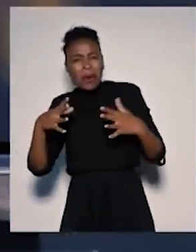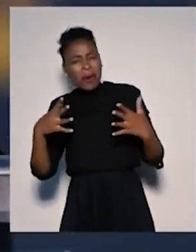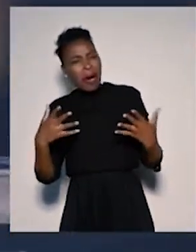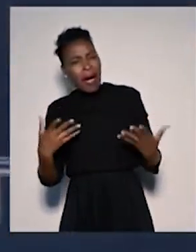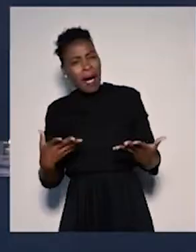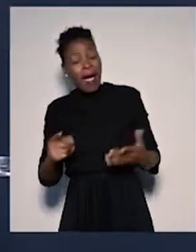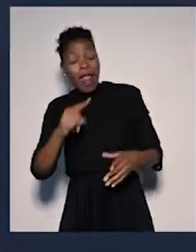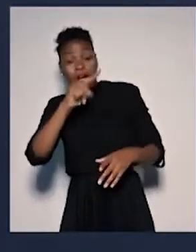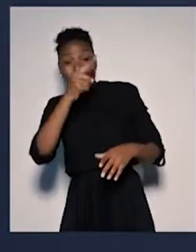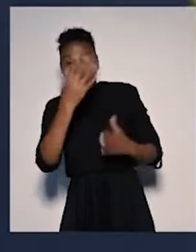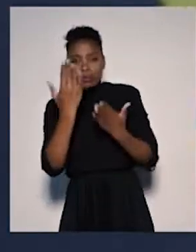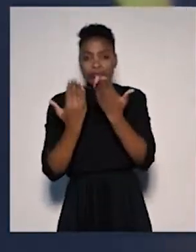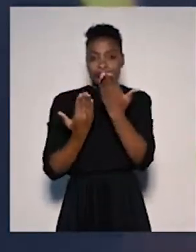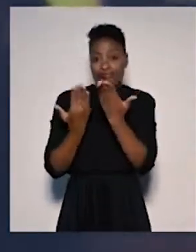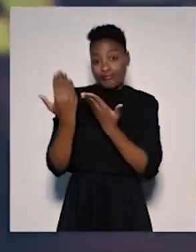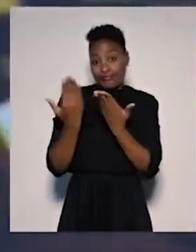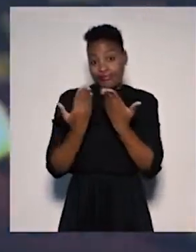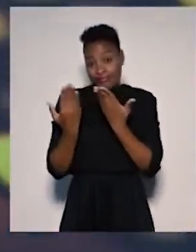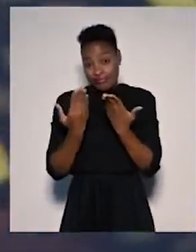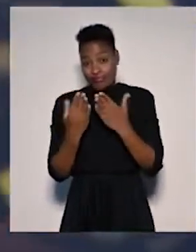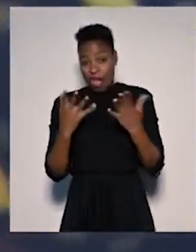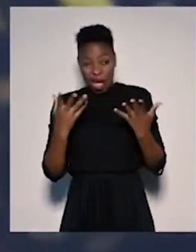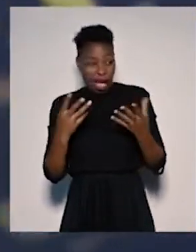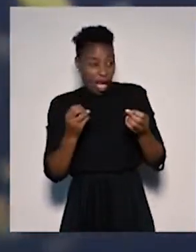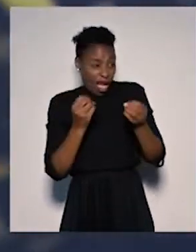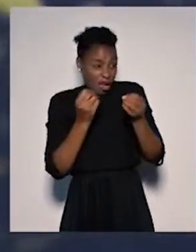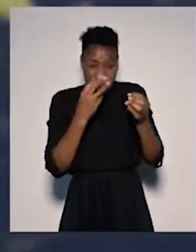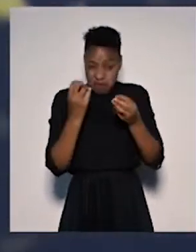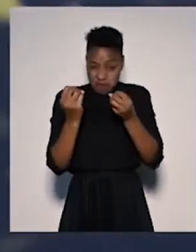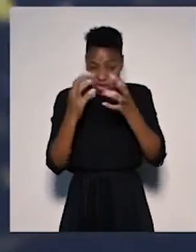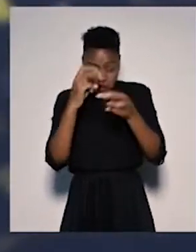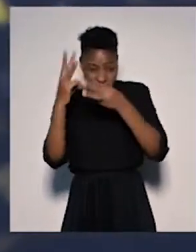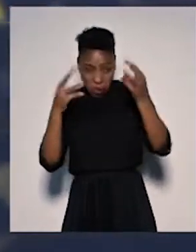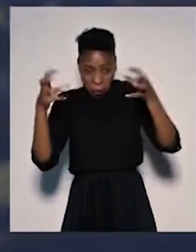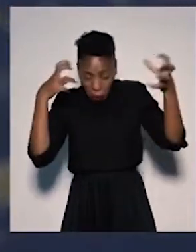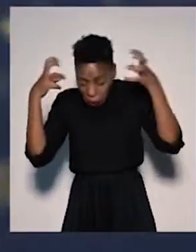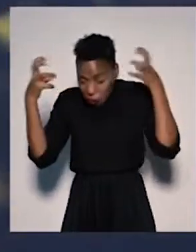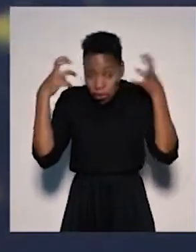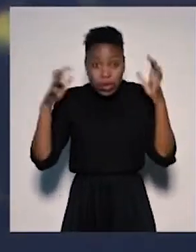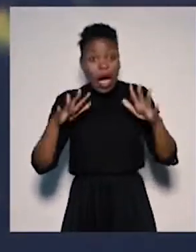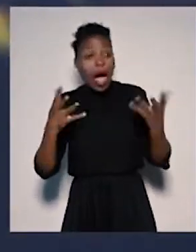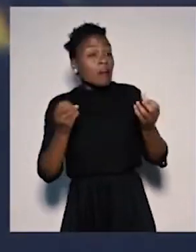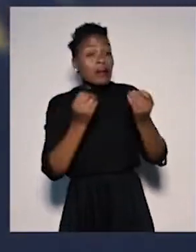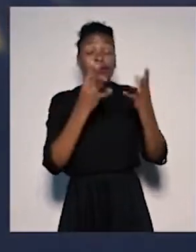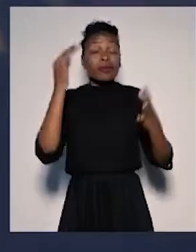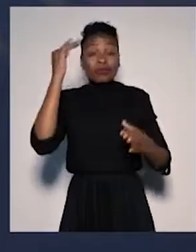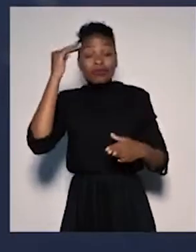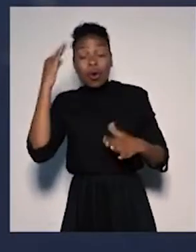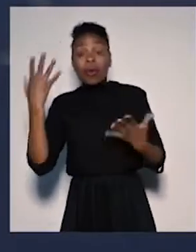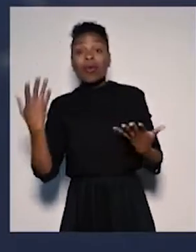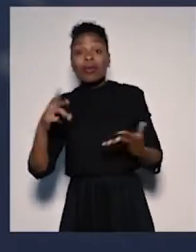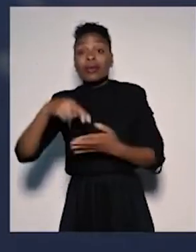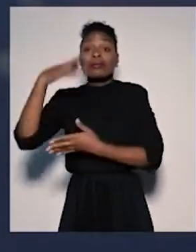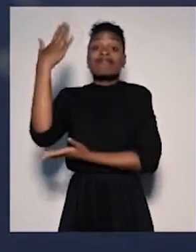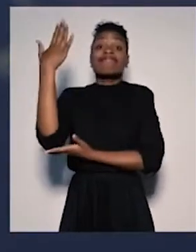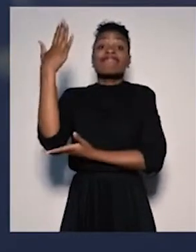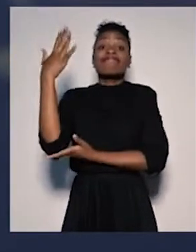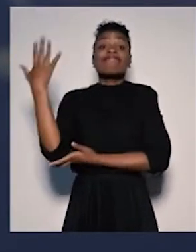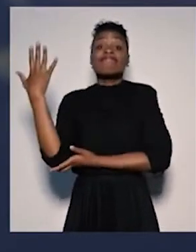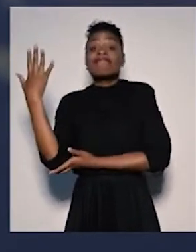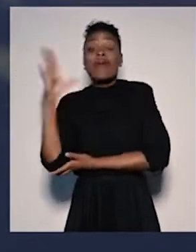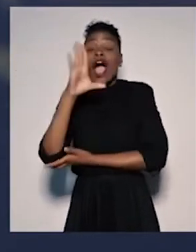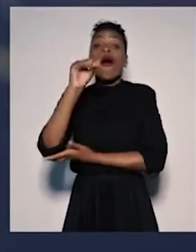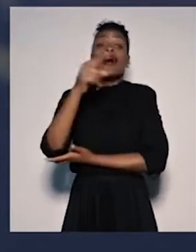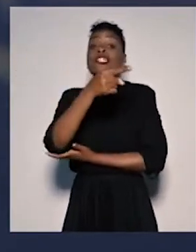Now, in the first service, when I used the word fleece, many people didn't know what I'm talking about. How many of you know what a fleece is? Don't raise your hand if you don't know, because I'm going to